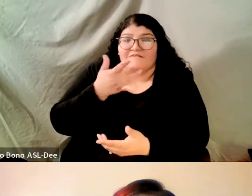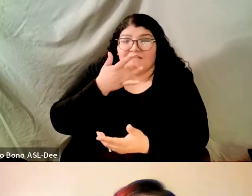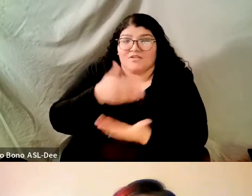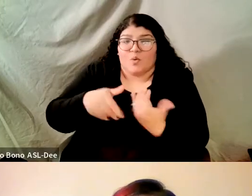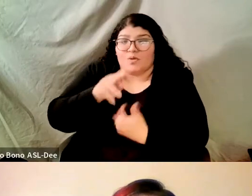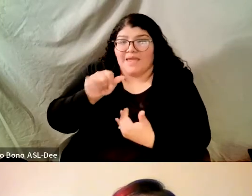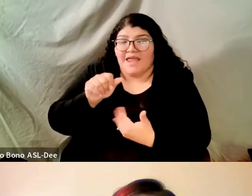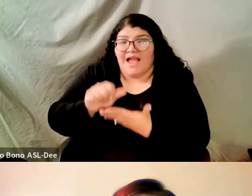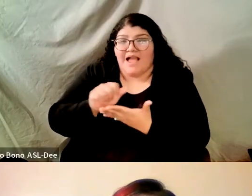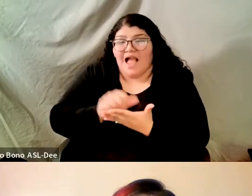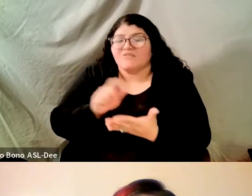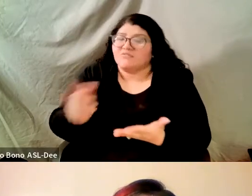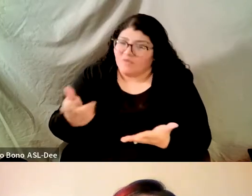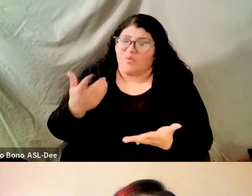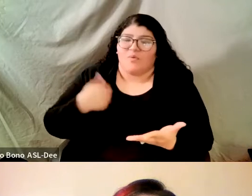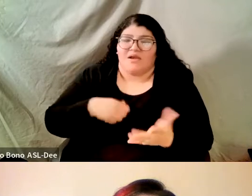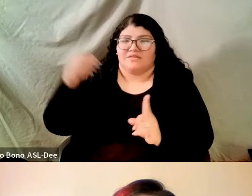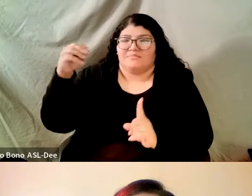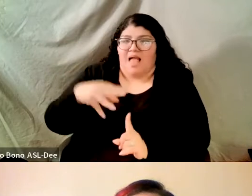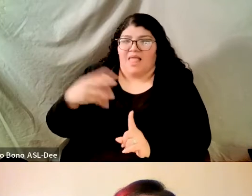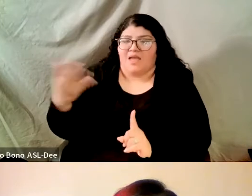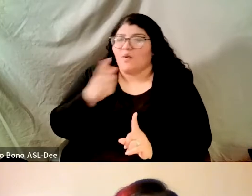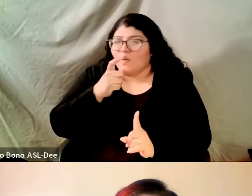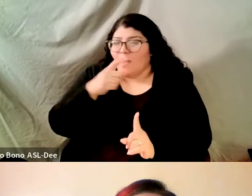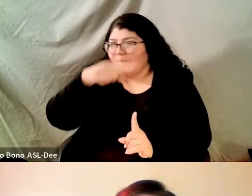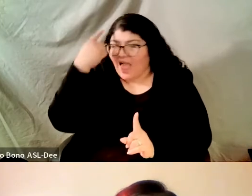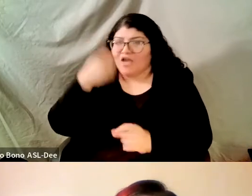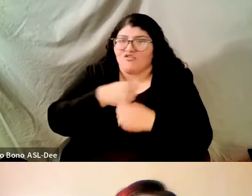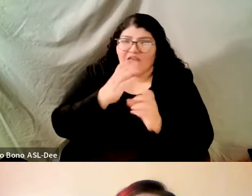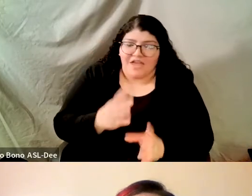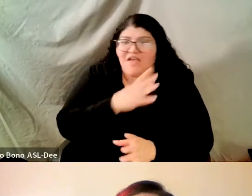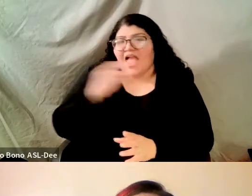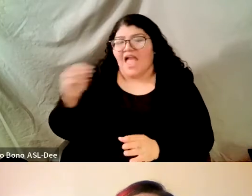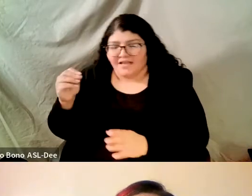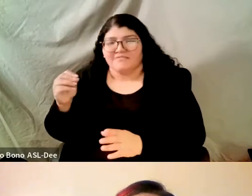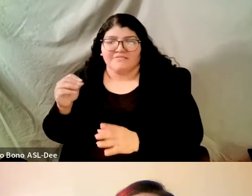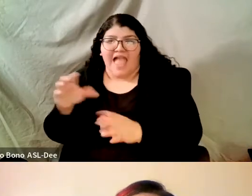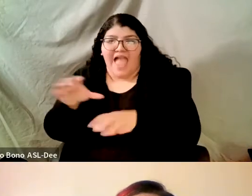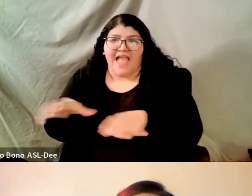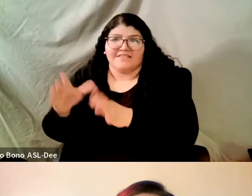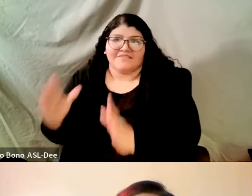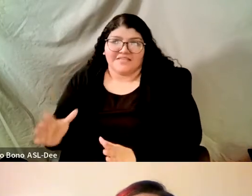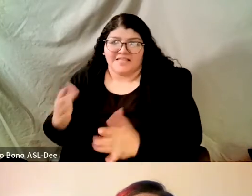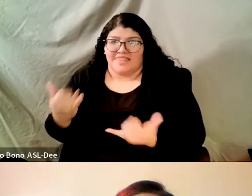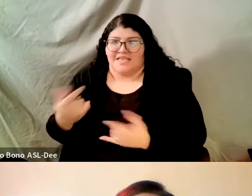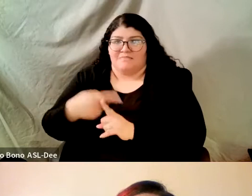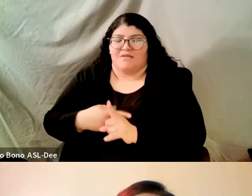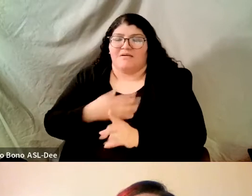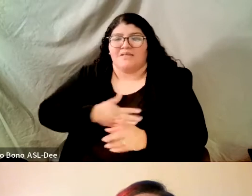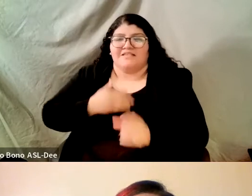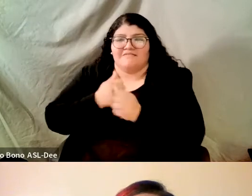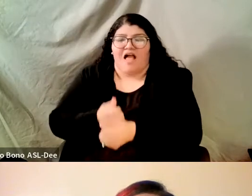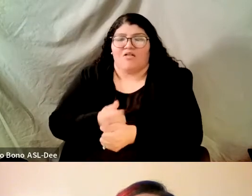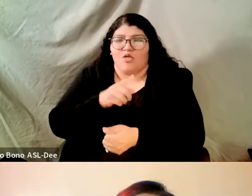will note that we are spotlighting Black creators and influencers and activists this month. So please take a look at that, follow those folks